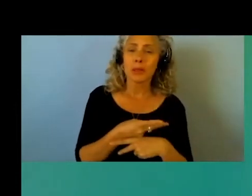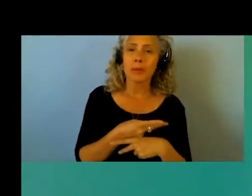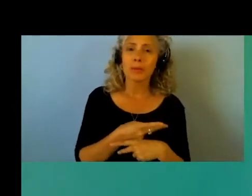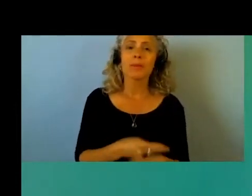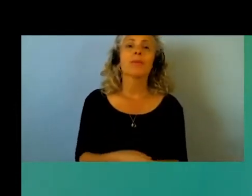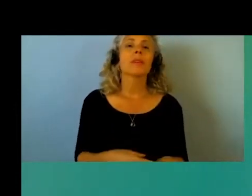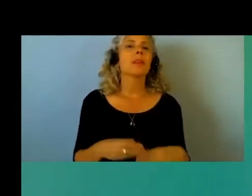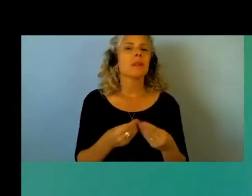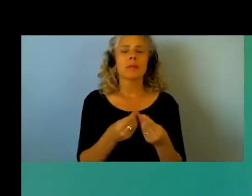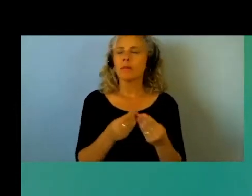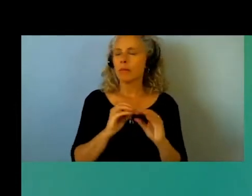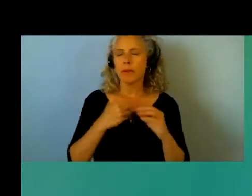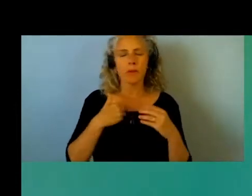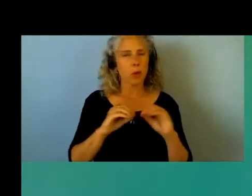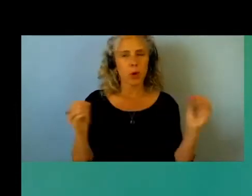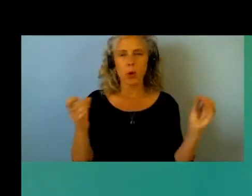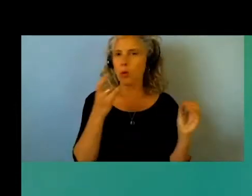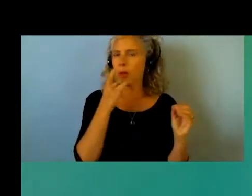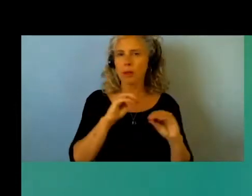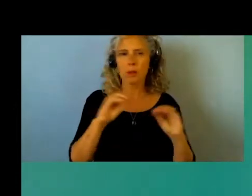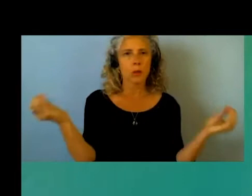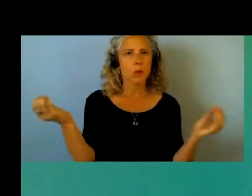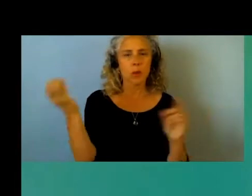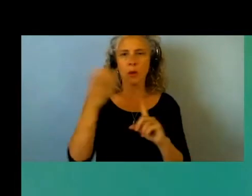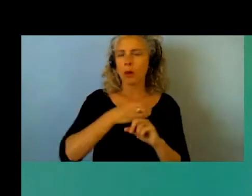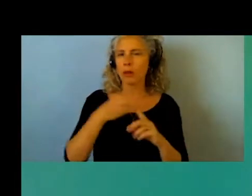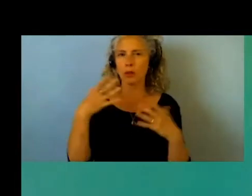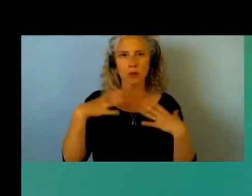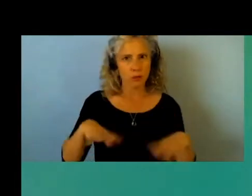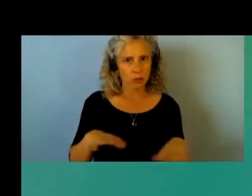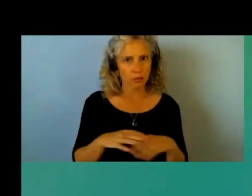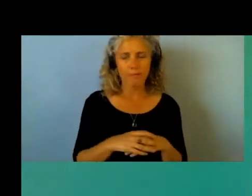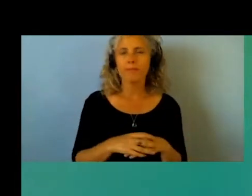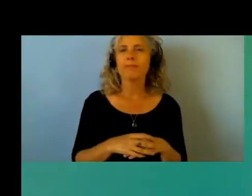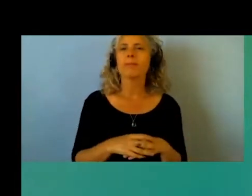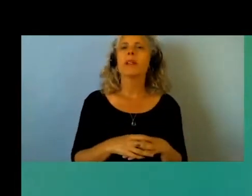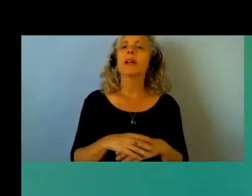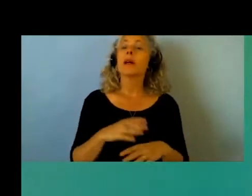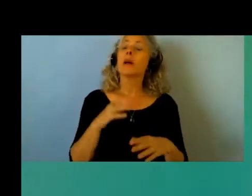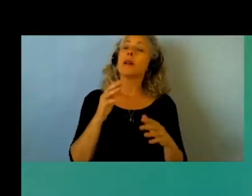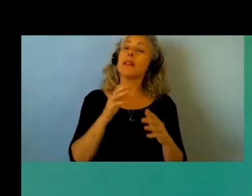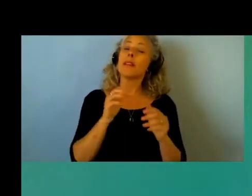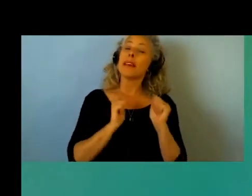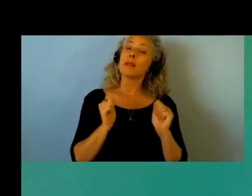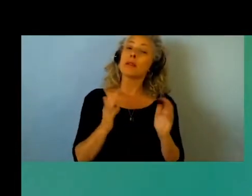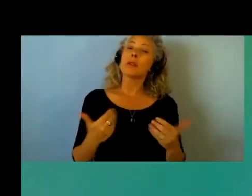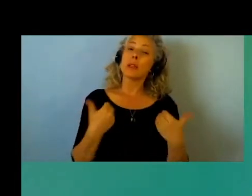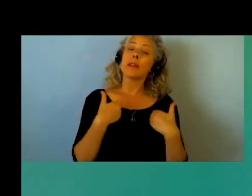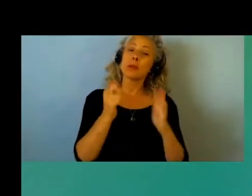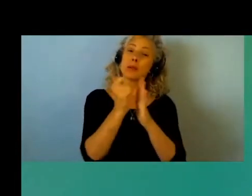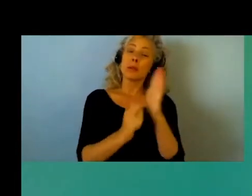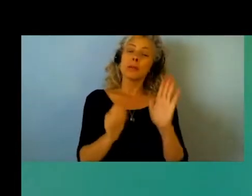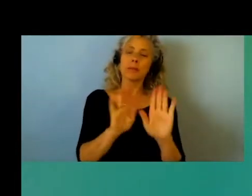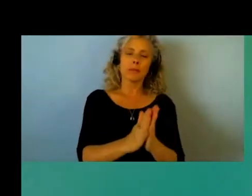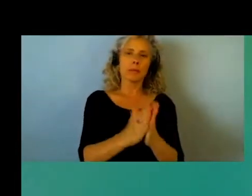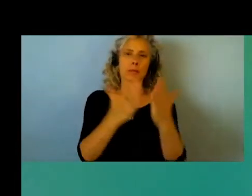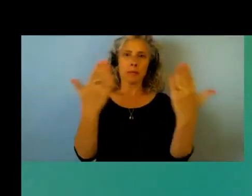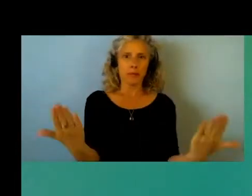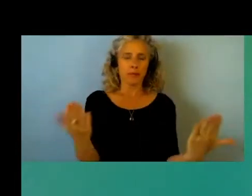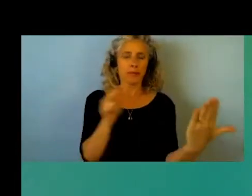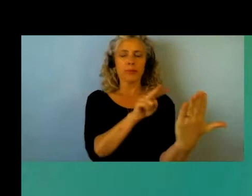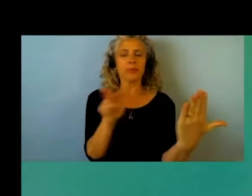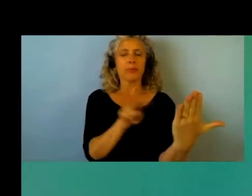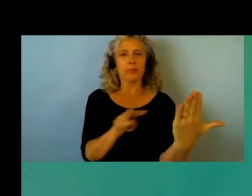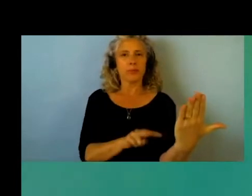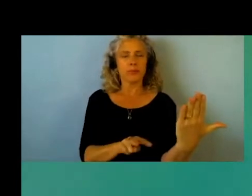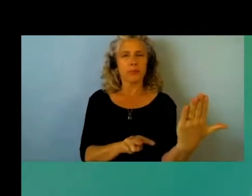without sets, lighting, and costumes. The actors place their scripts on music stands in front of them. This approach allows